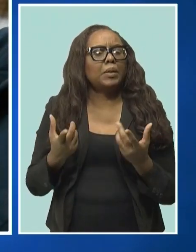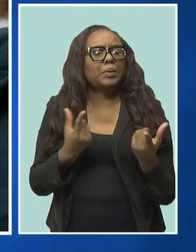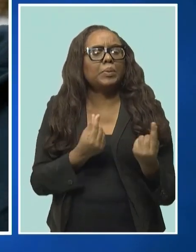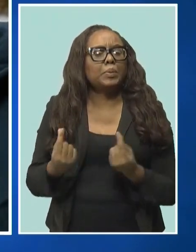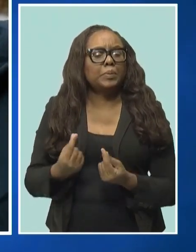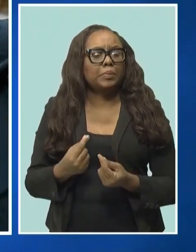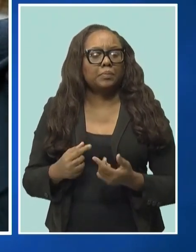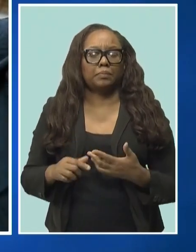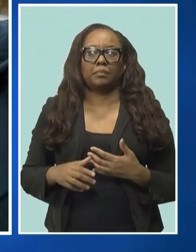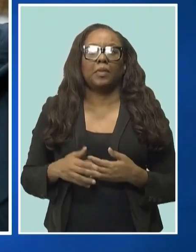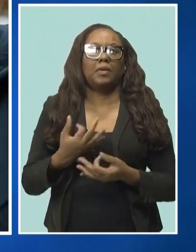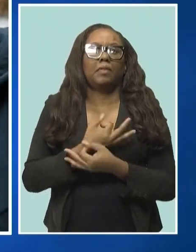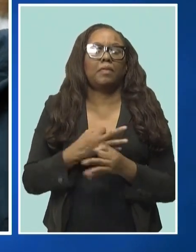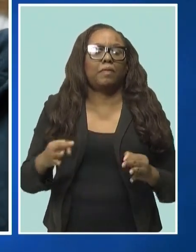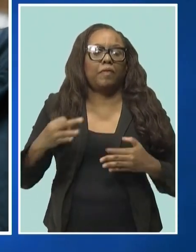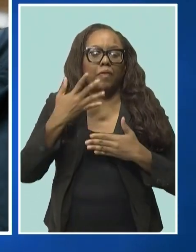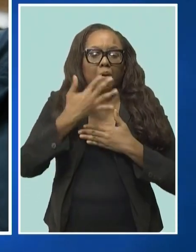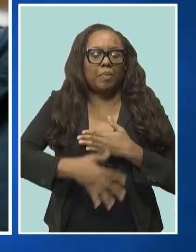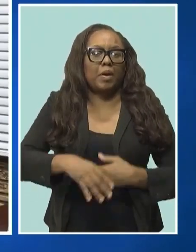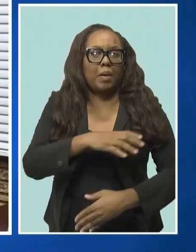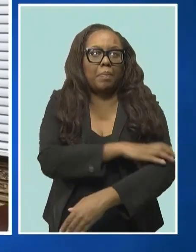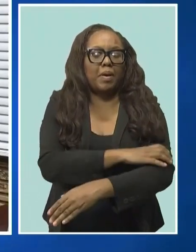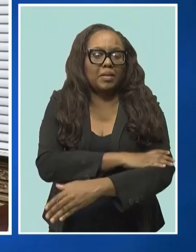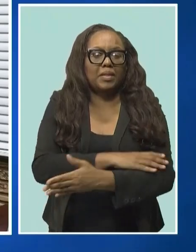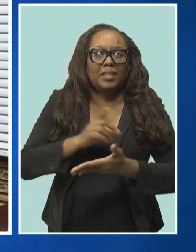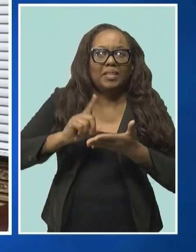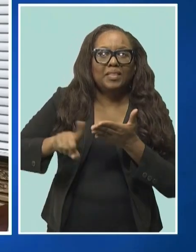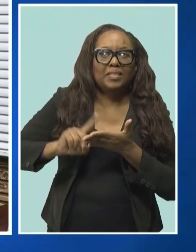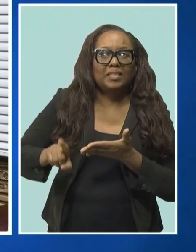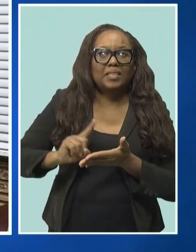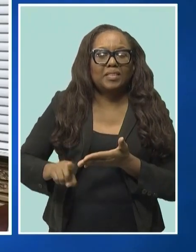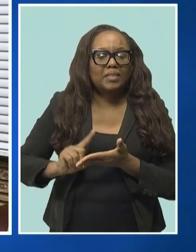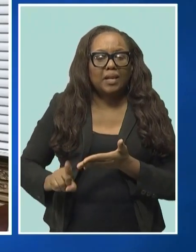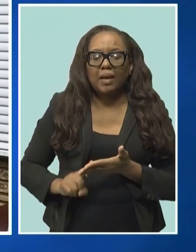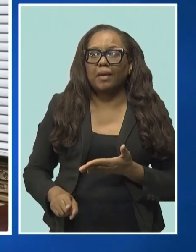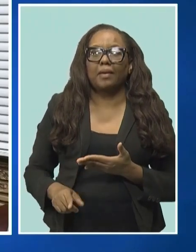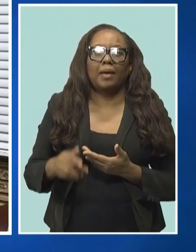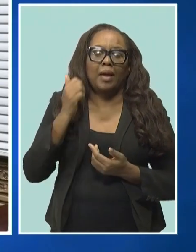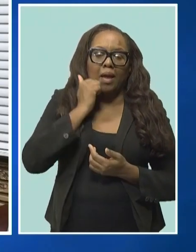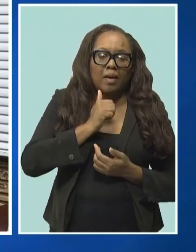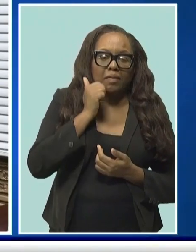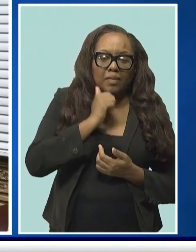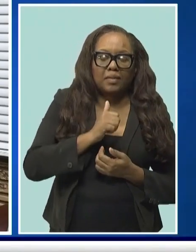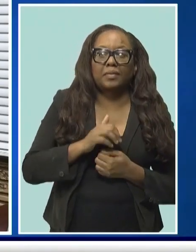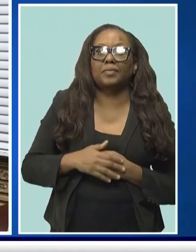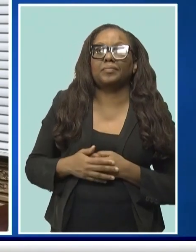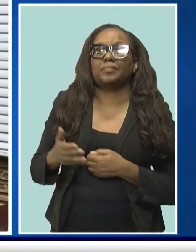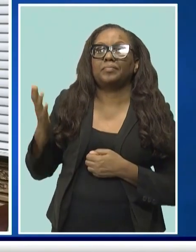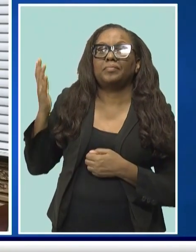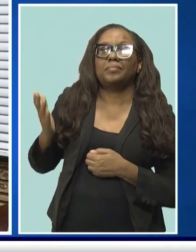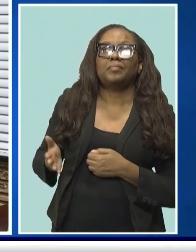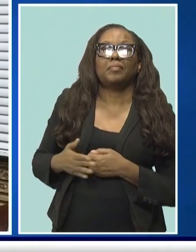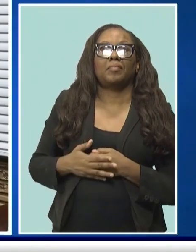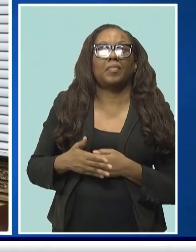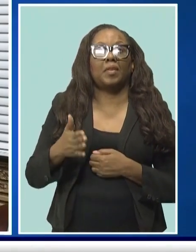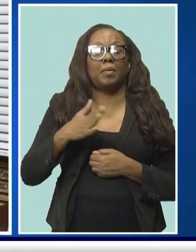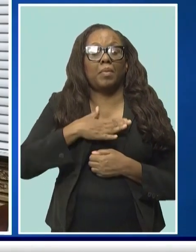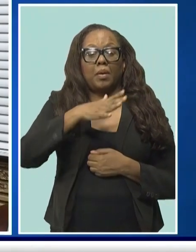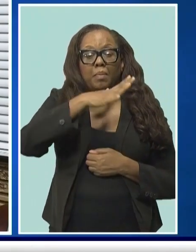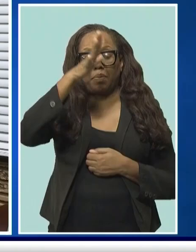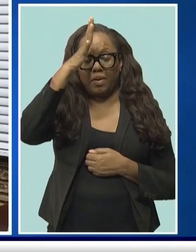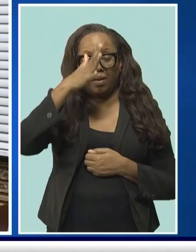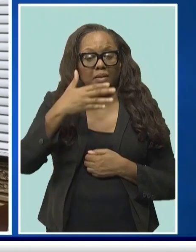available 24/7. Personally speaking, this was because my parents would have suffered from diabetes and